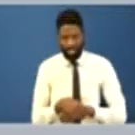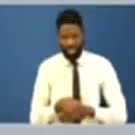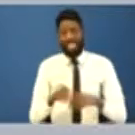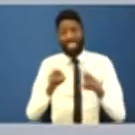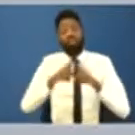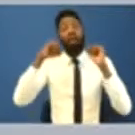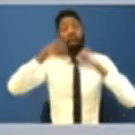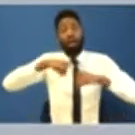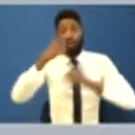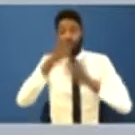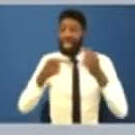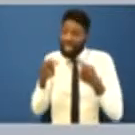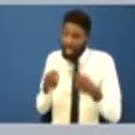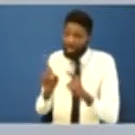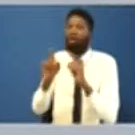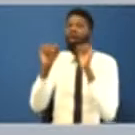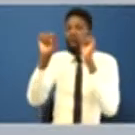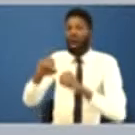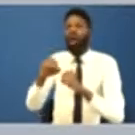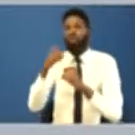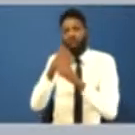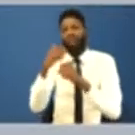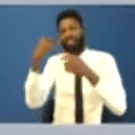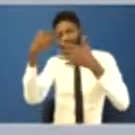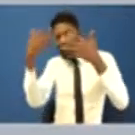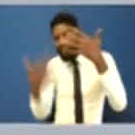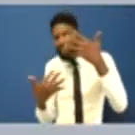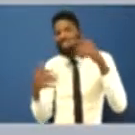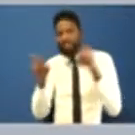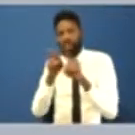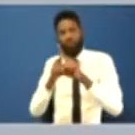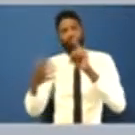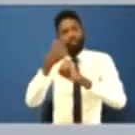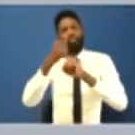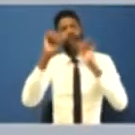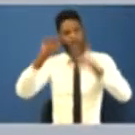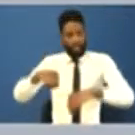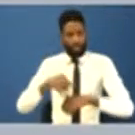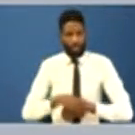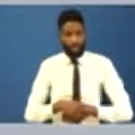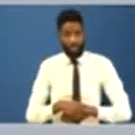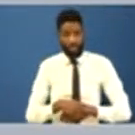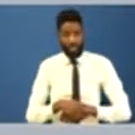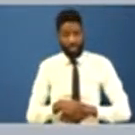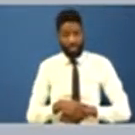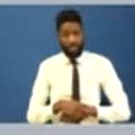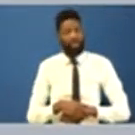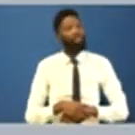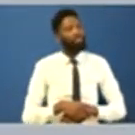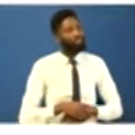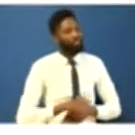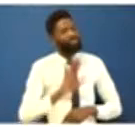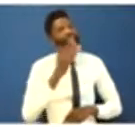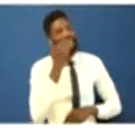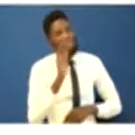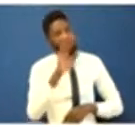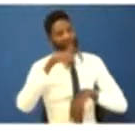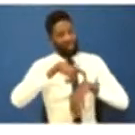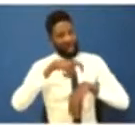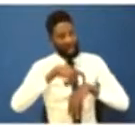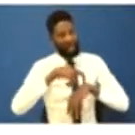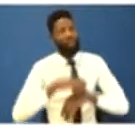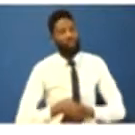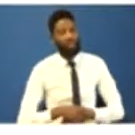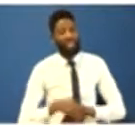that they can do abc and they're able to accomplish but when thank you for your time and